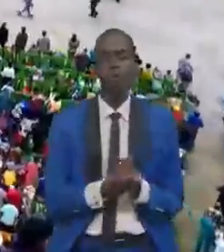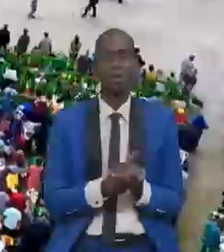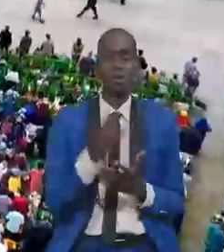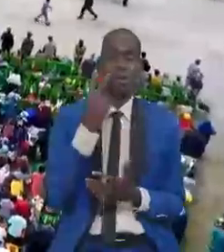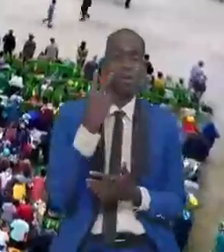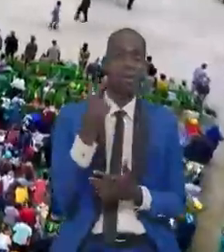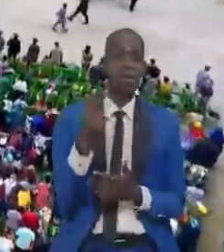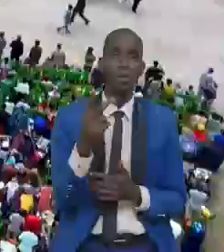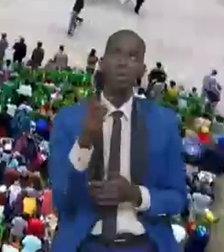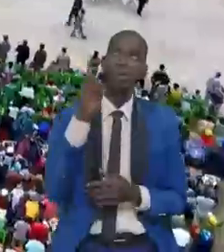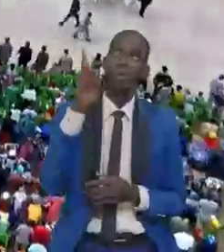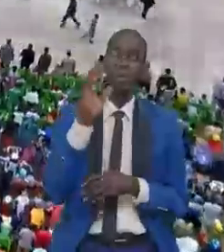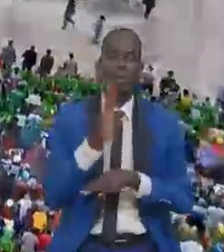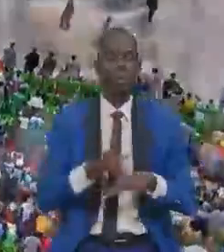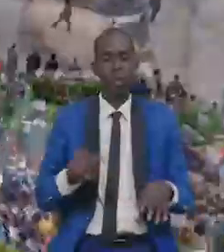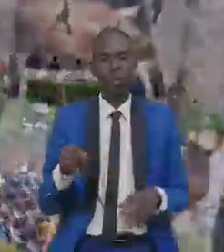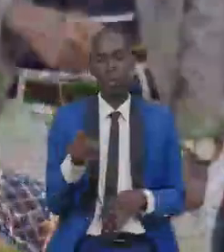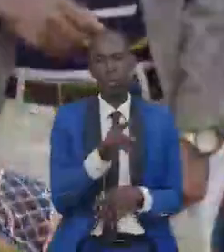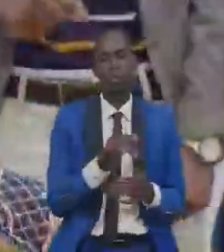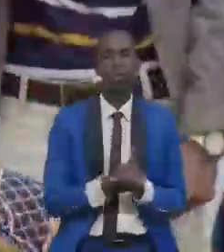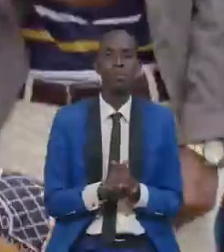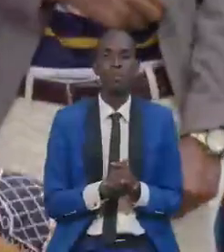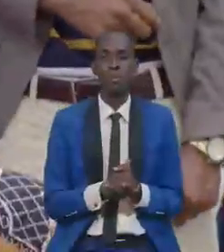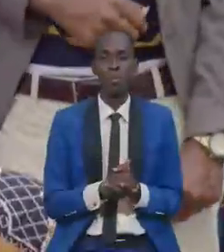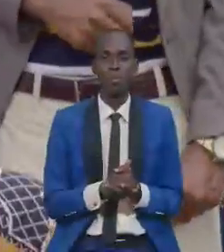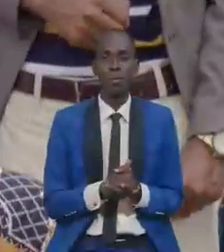Behold, he calleth you.